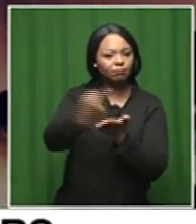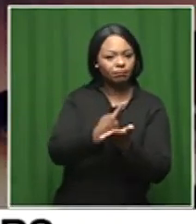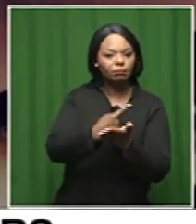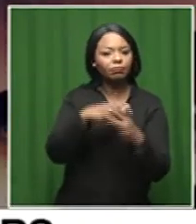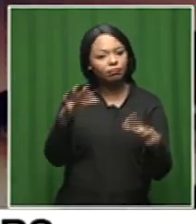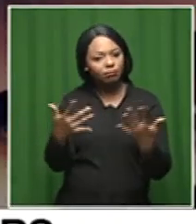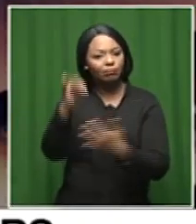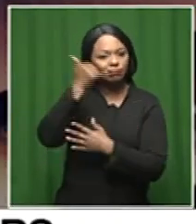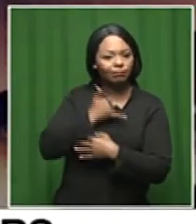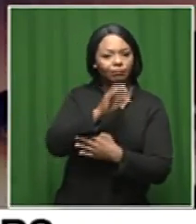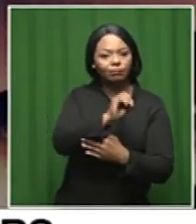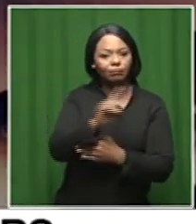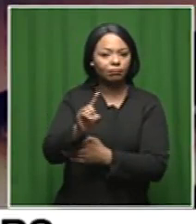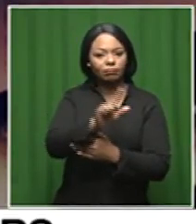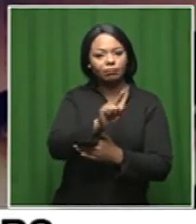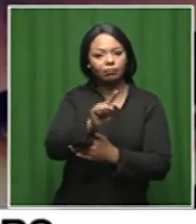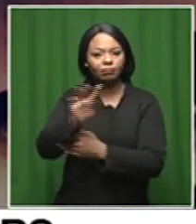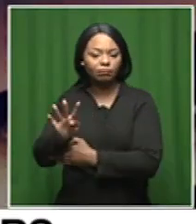what we're discussing. The number to call is